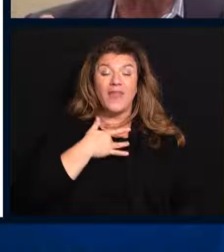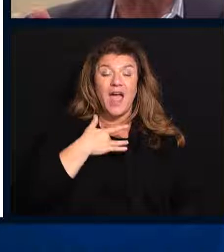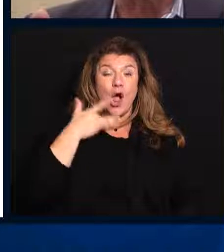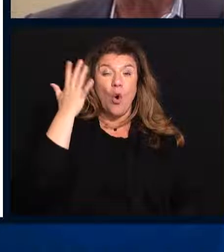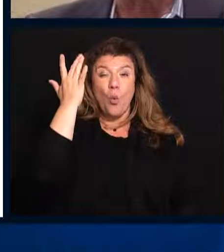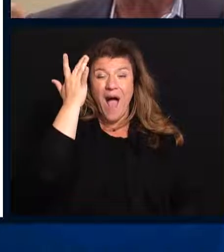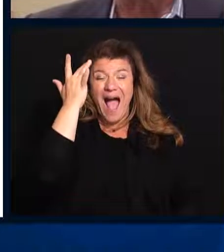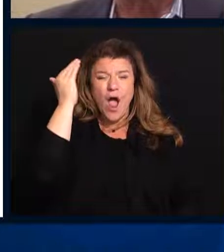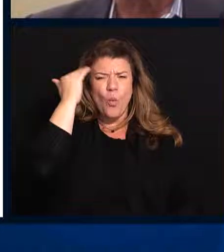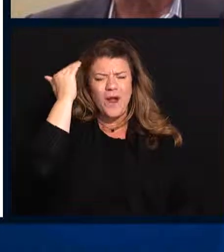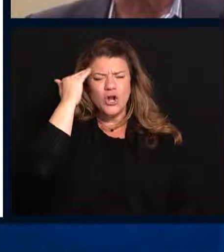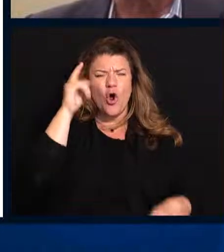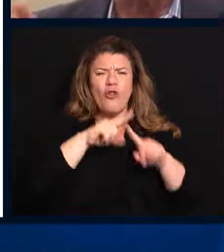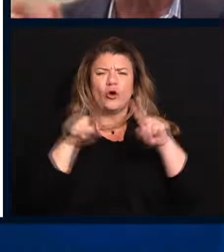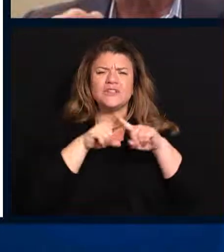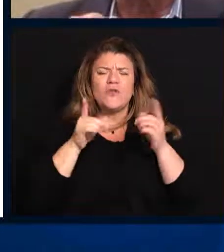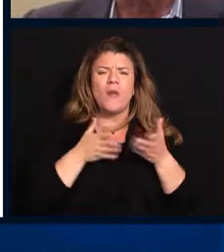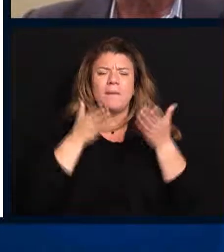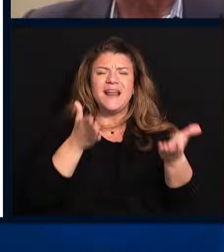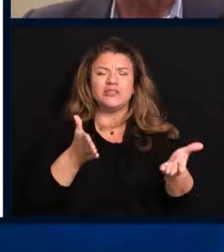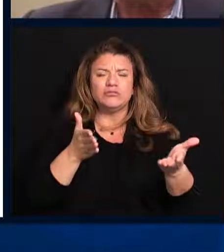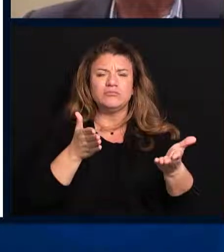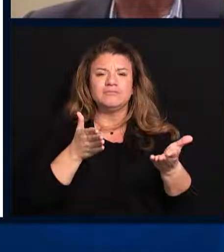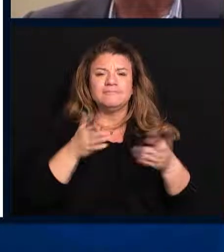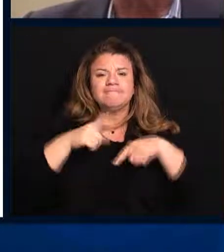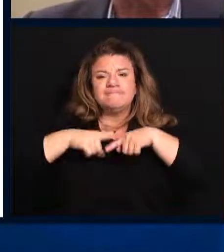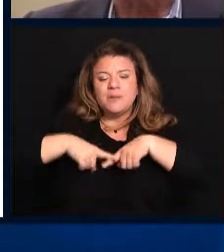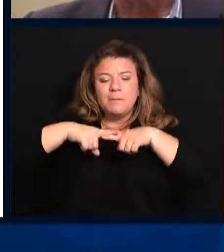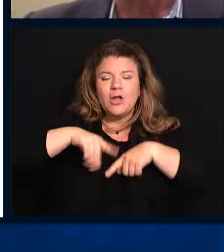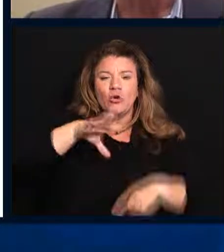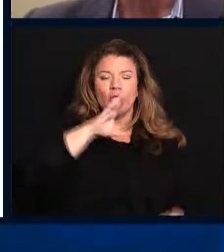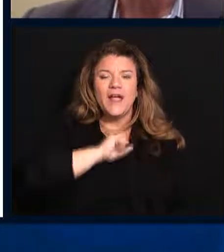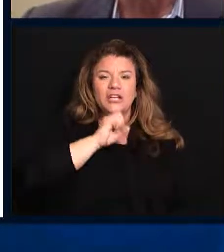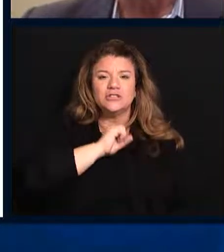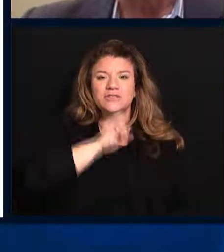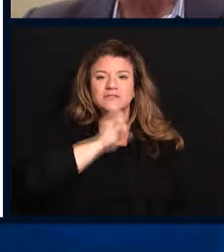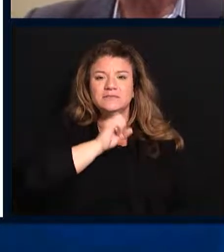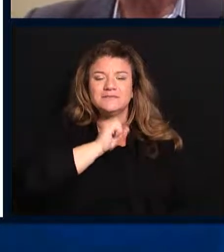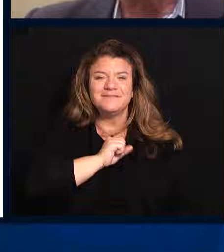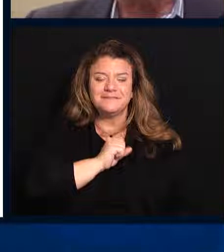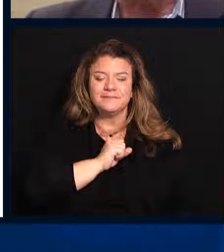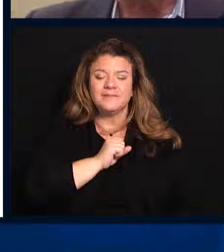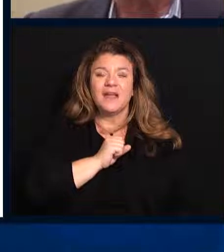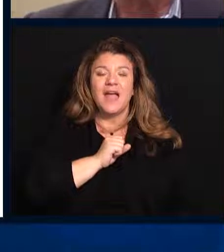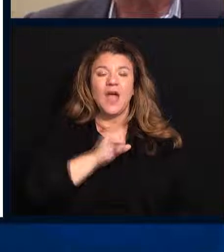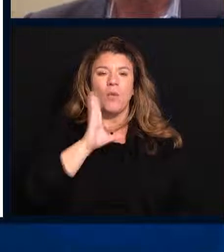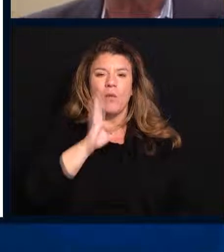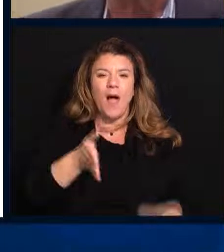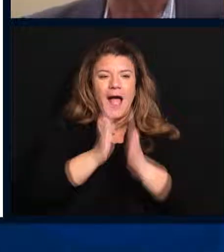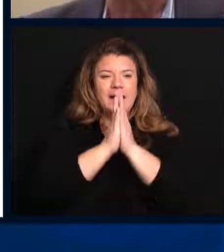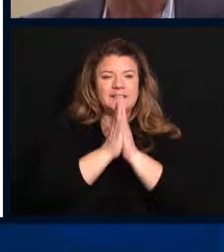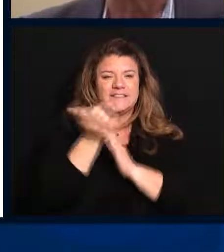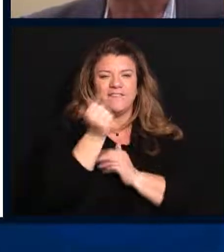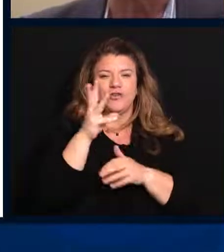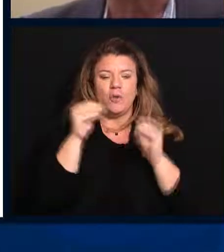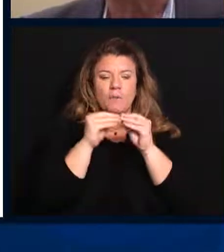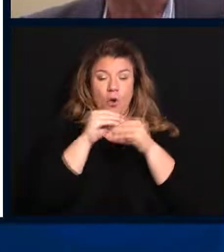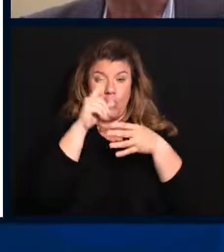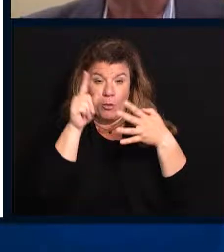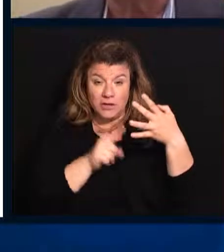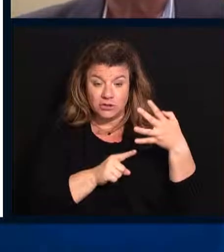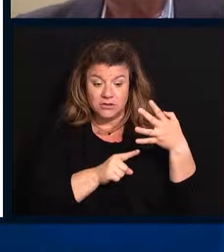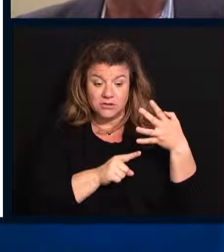that there are different recommendations depending on how old you are. And then we'll ask a few other questions. So next